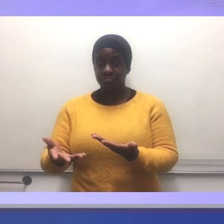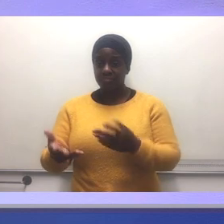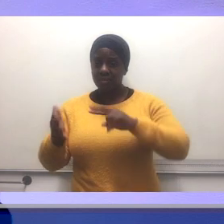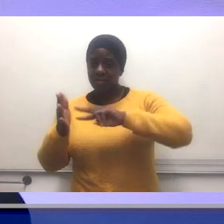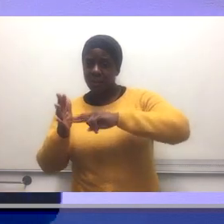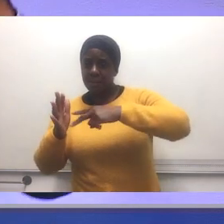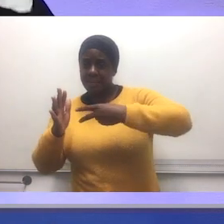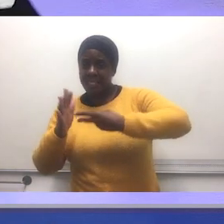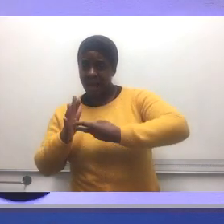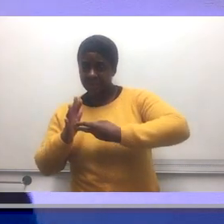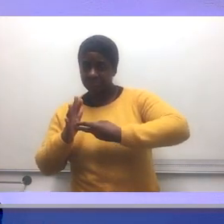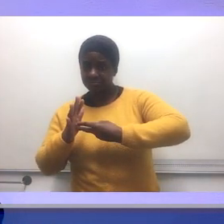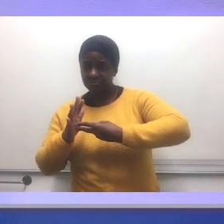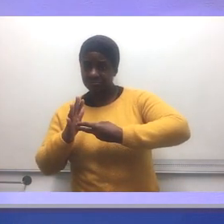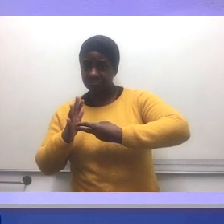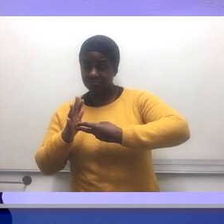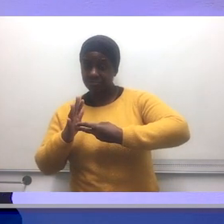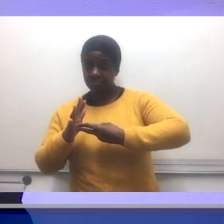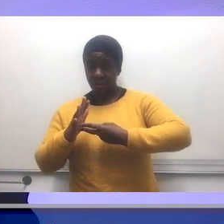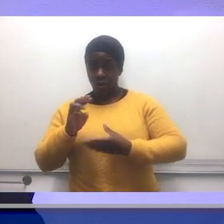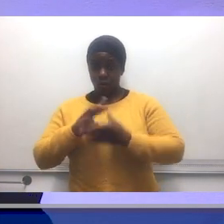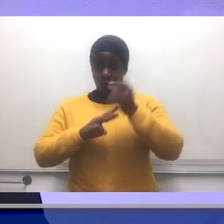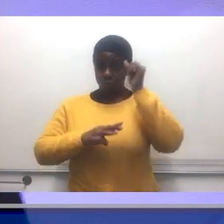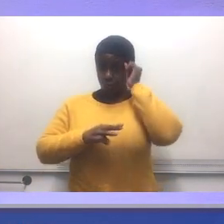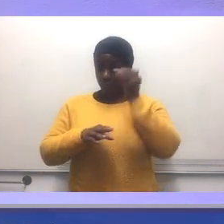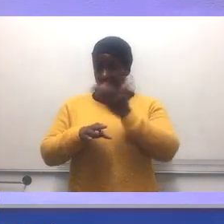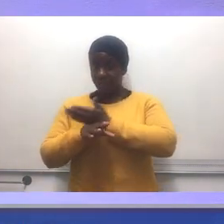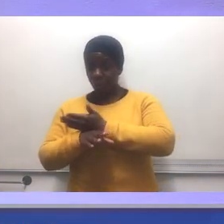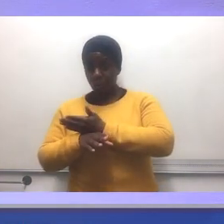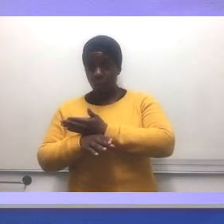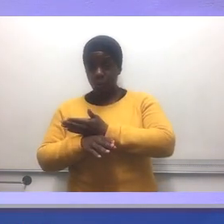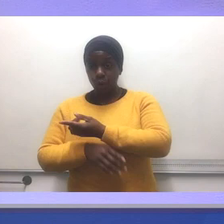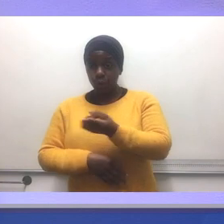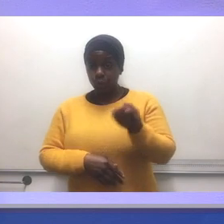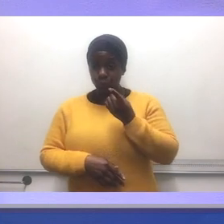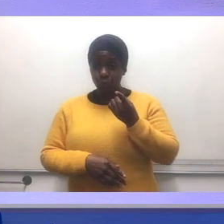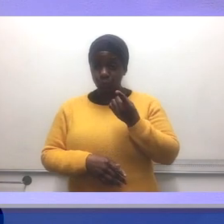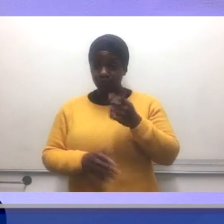plan and foreknowledge of God, you